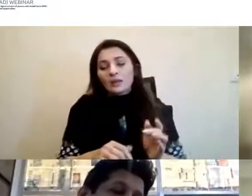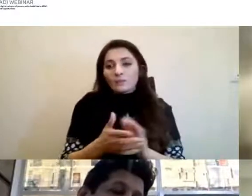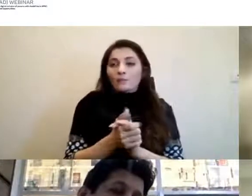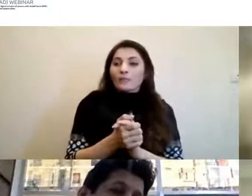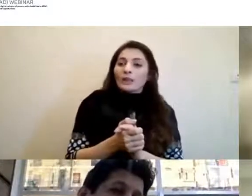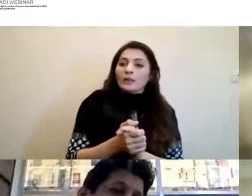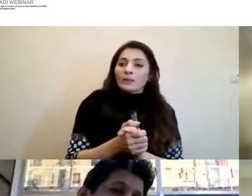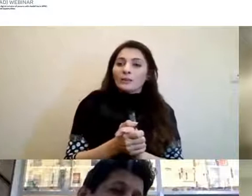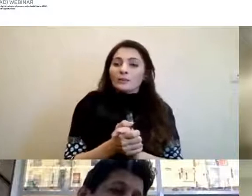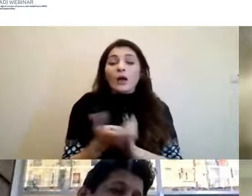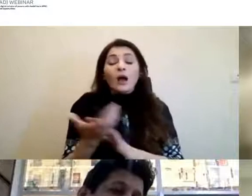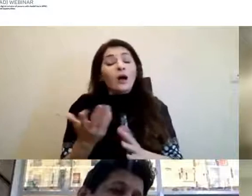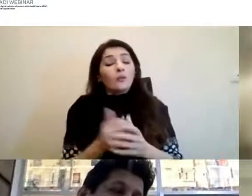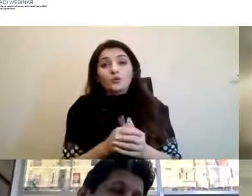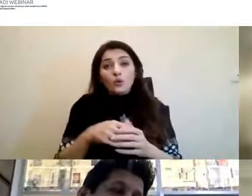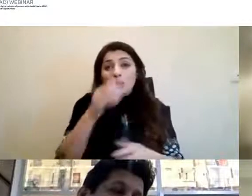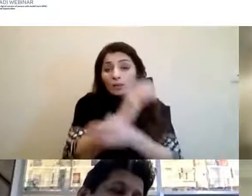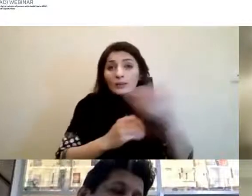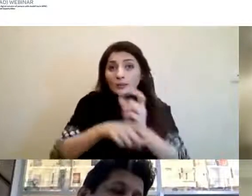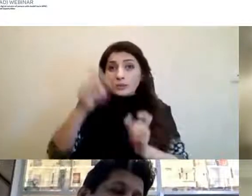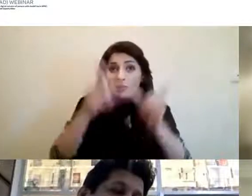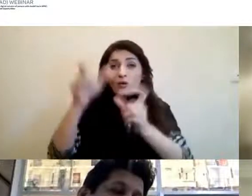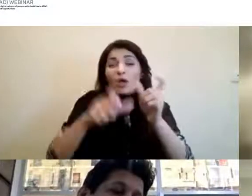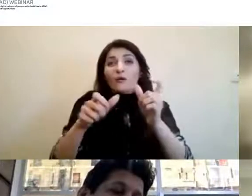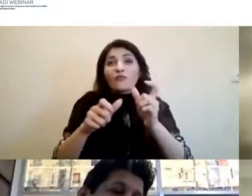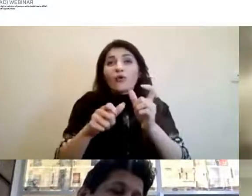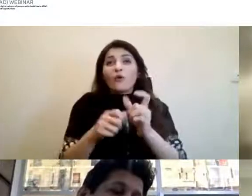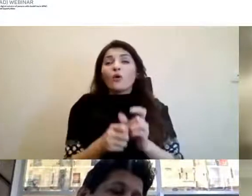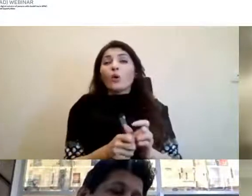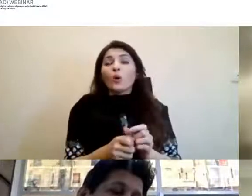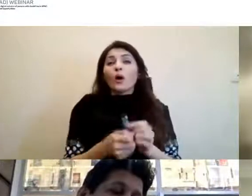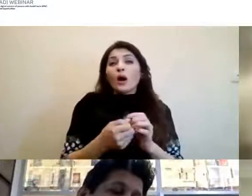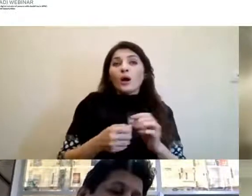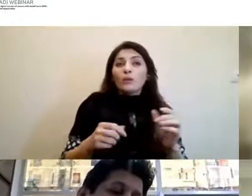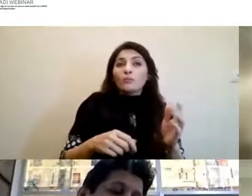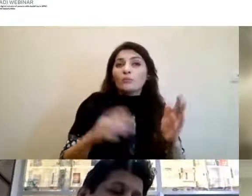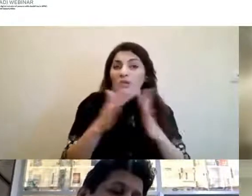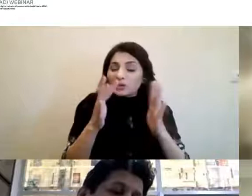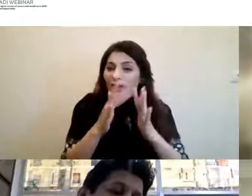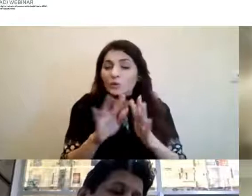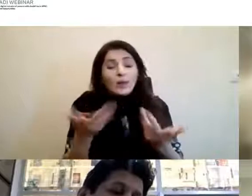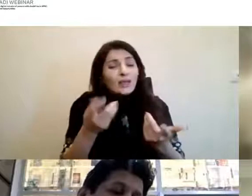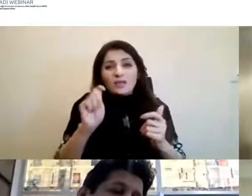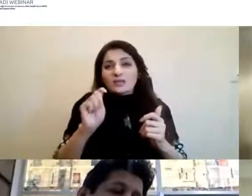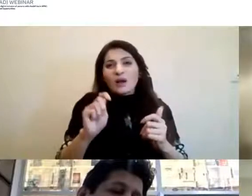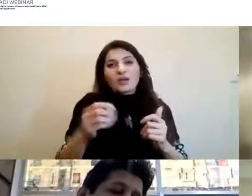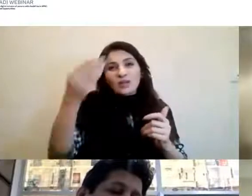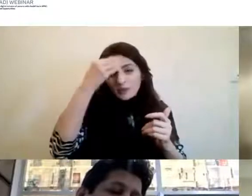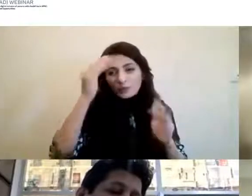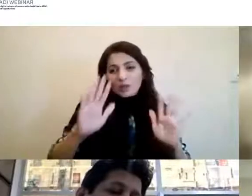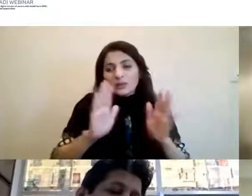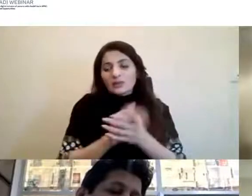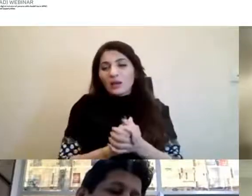can use the information communication technology, etc. That's why many people with disabilities are excluded. The